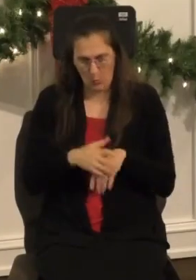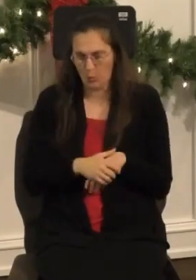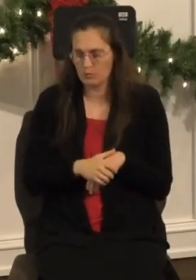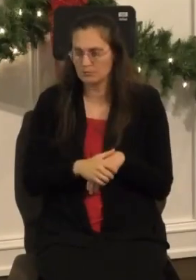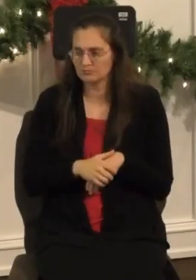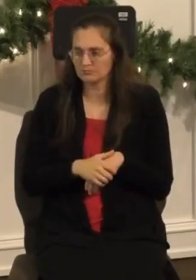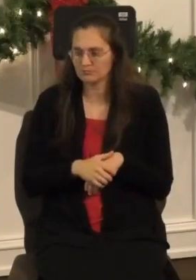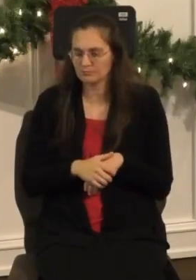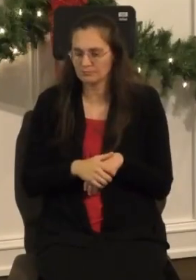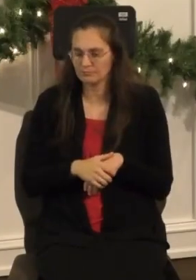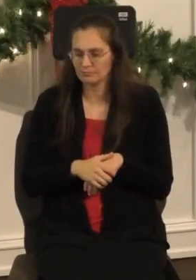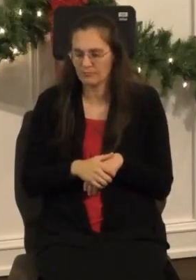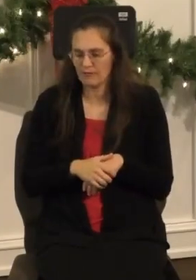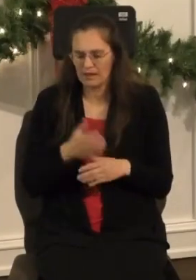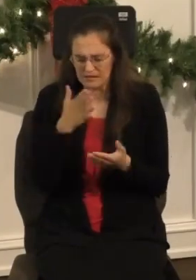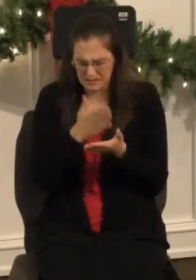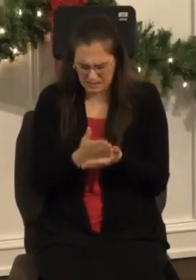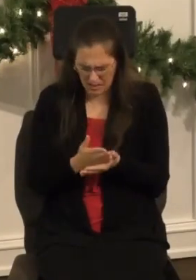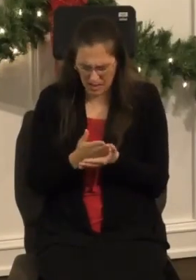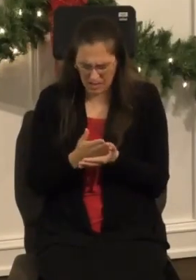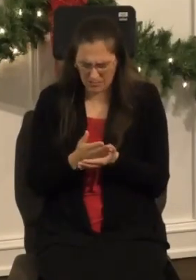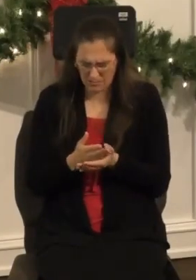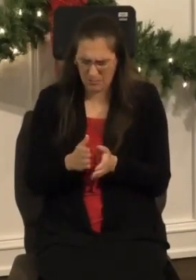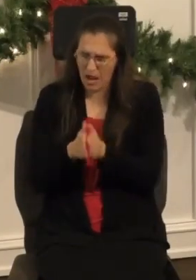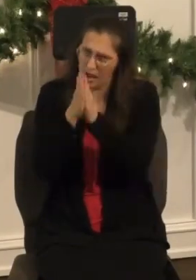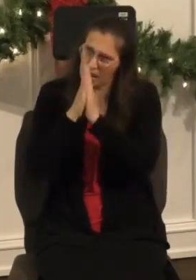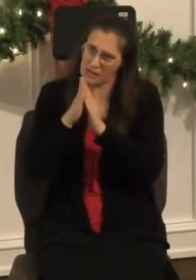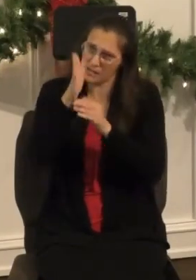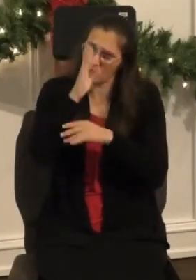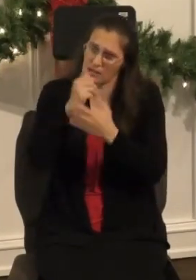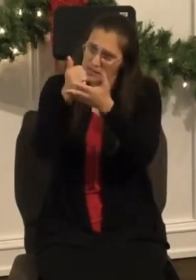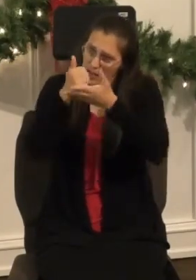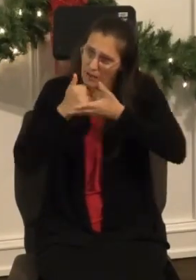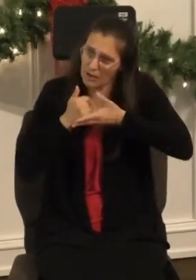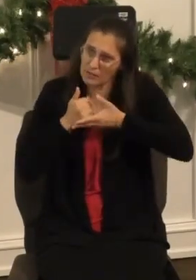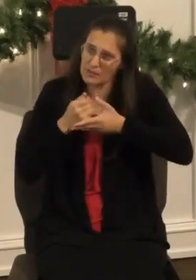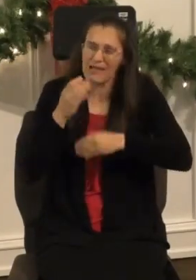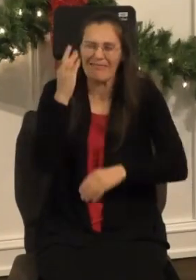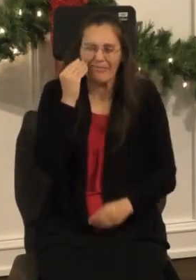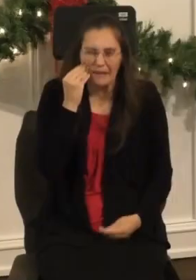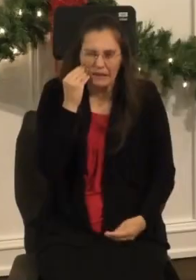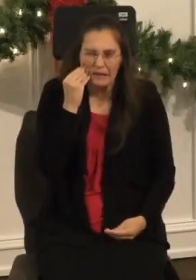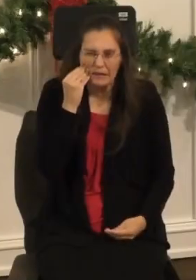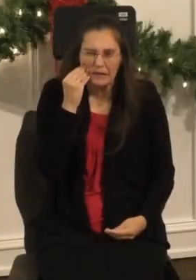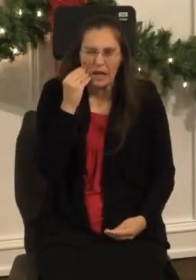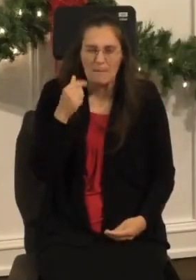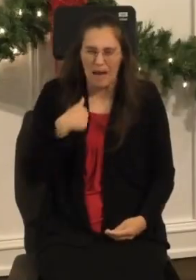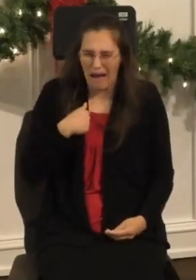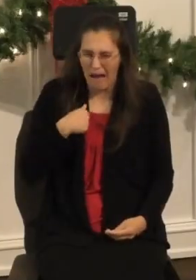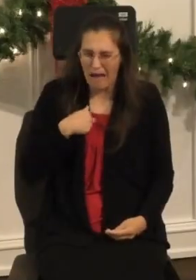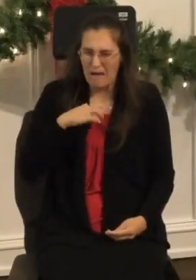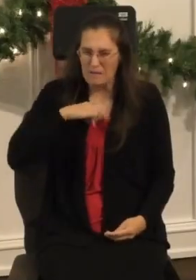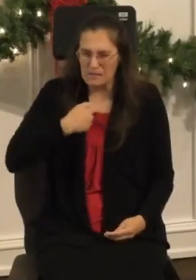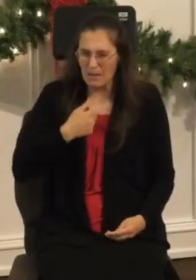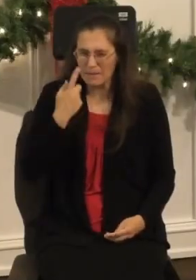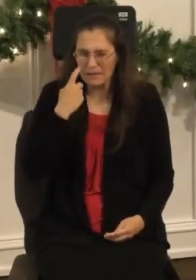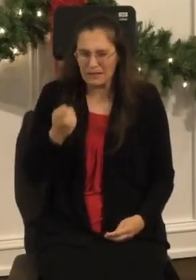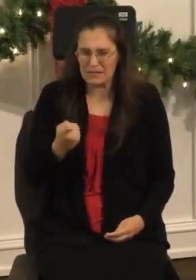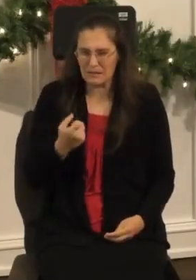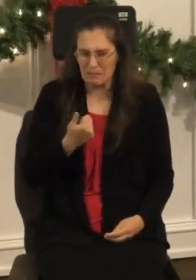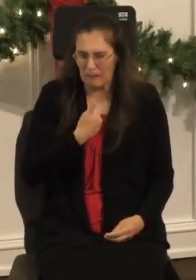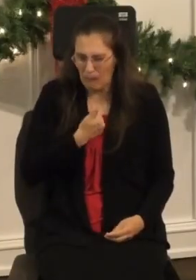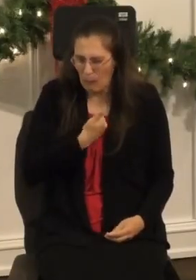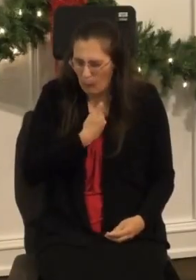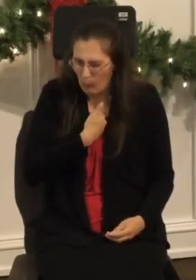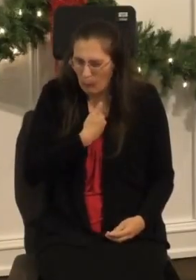because of my issues, my mistakes? So could I be at fault